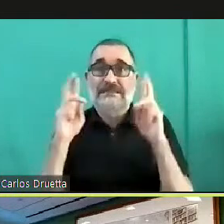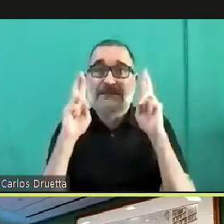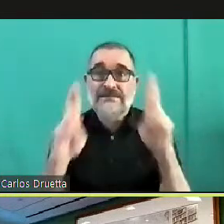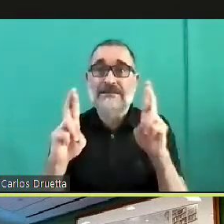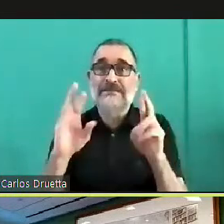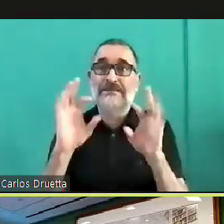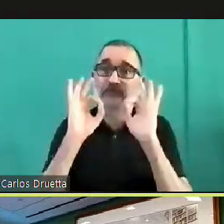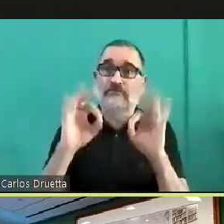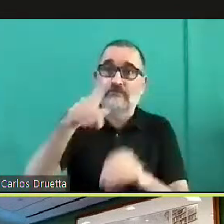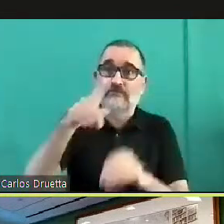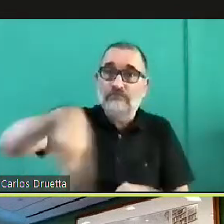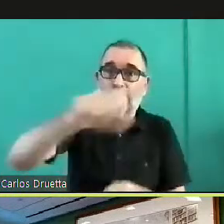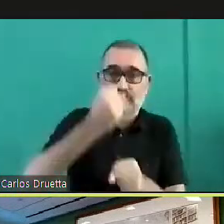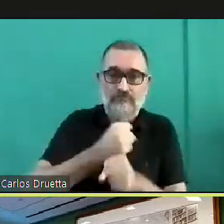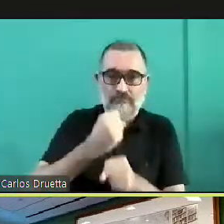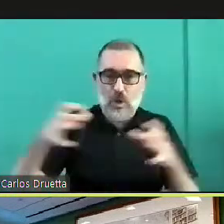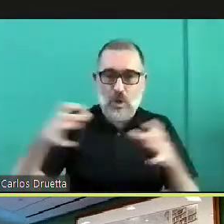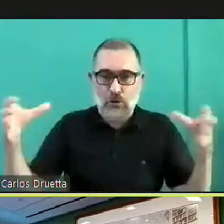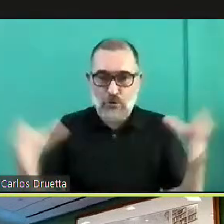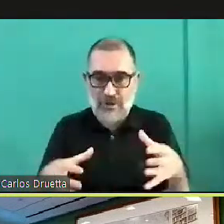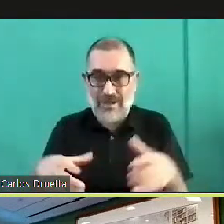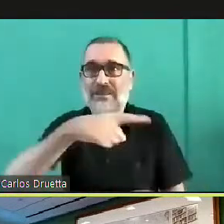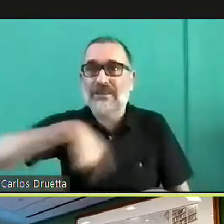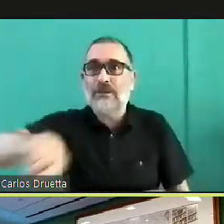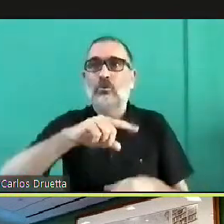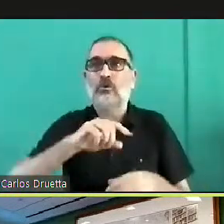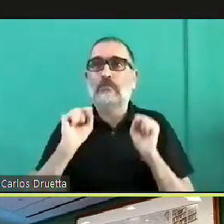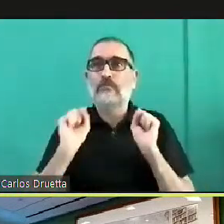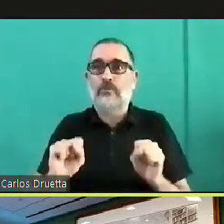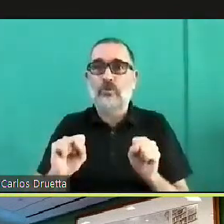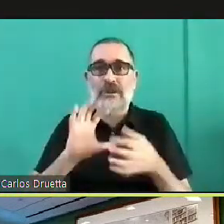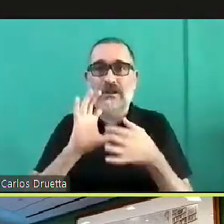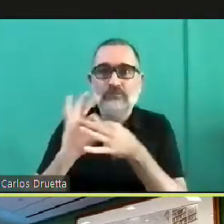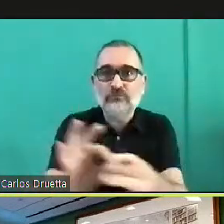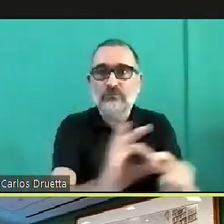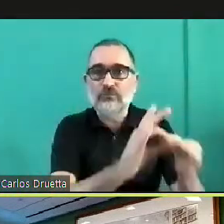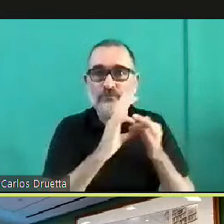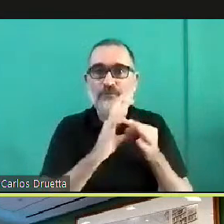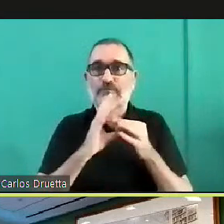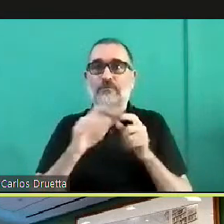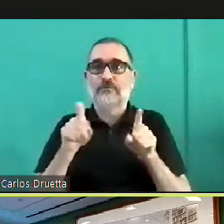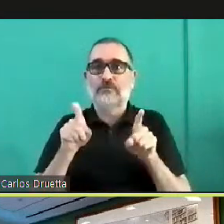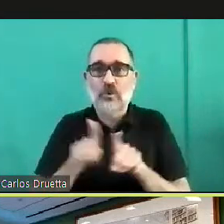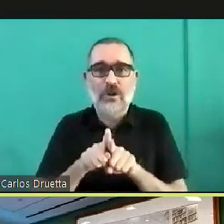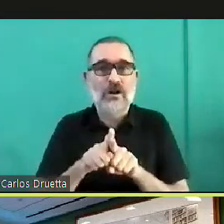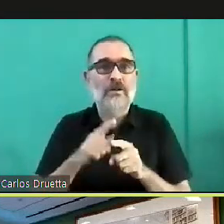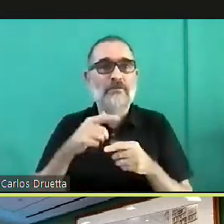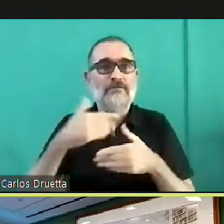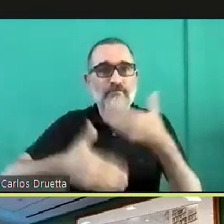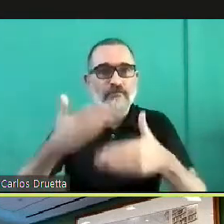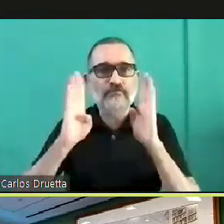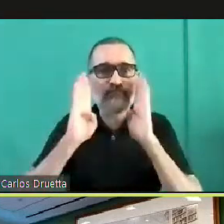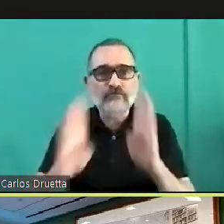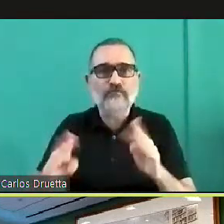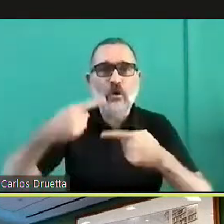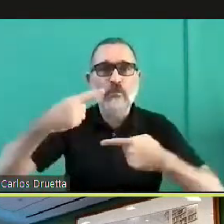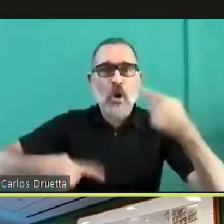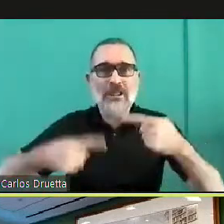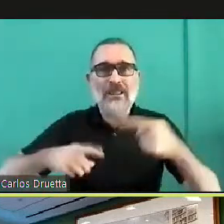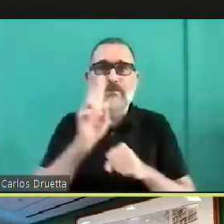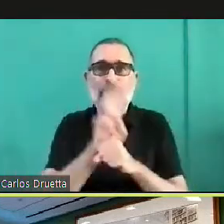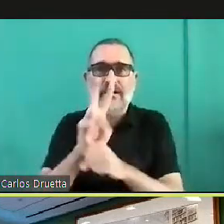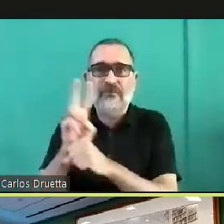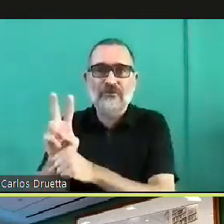Over years of experience, we've learned that this has to be a multi-sectoral approach. And on this slide, you'll see just a